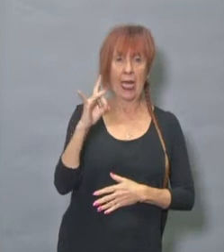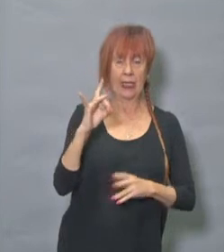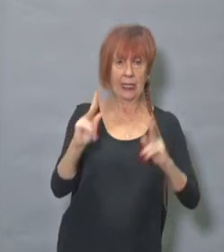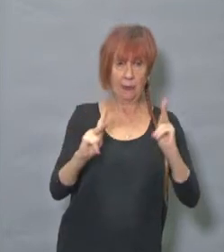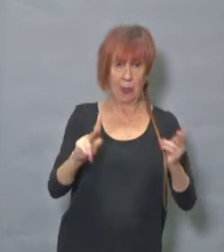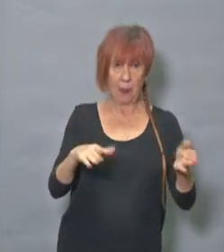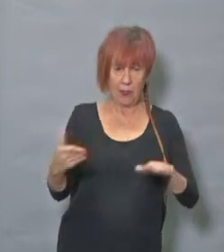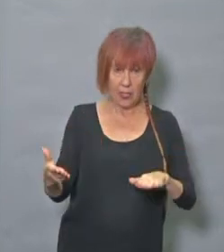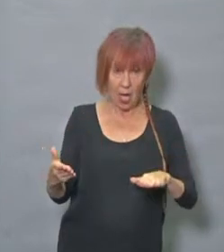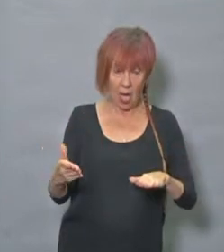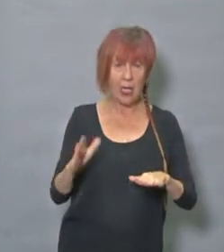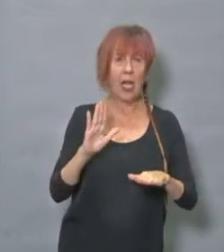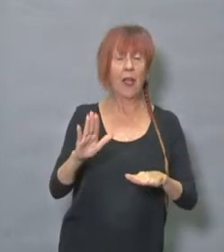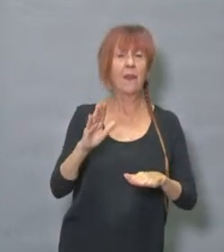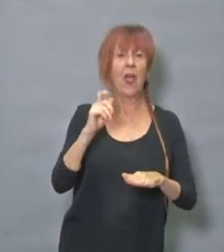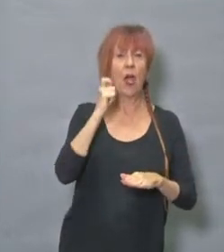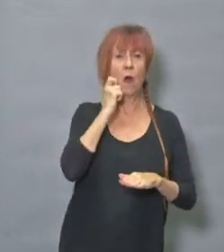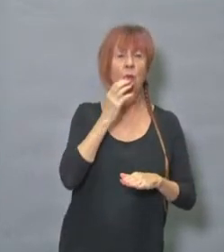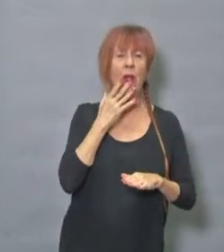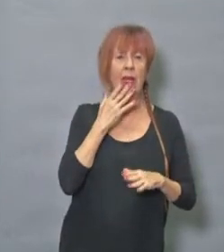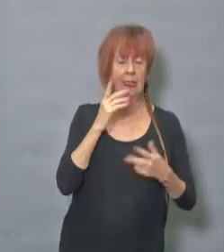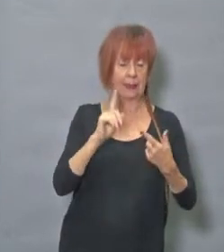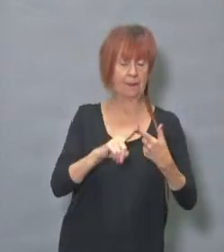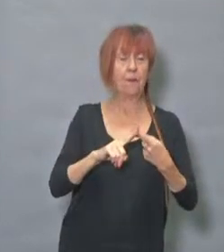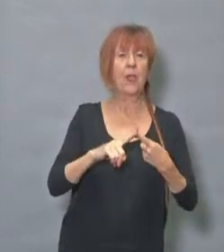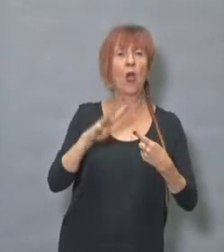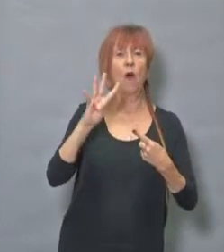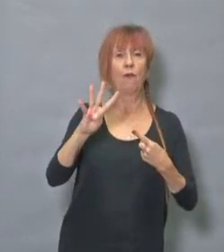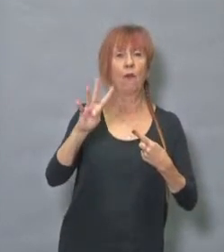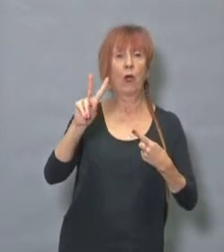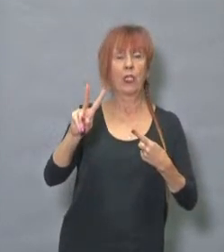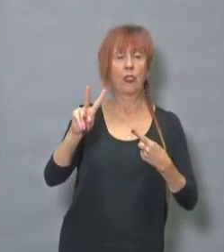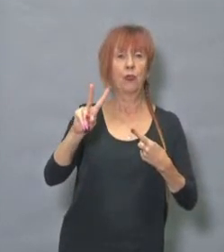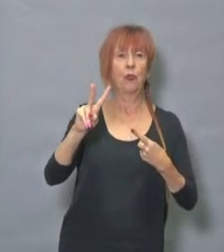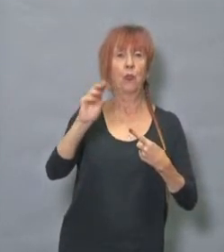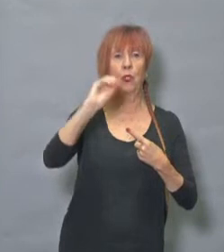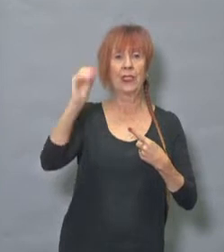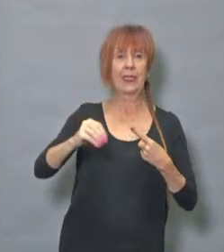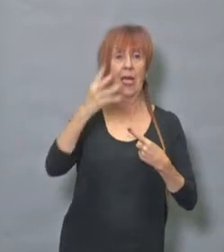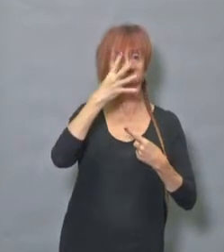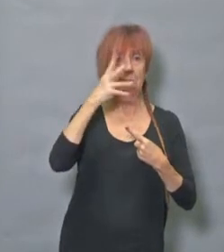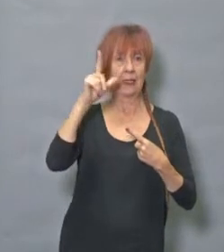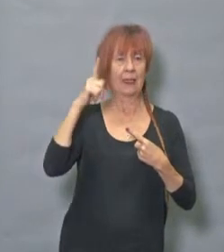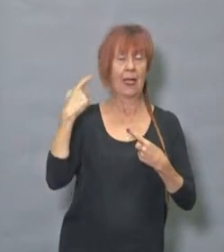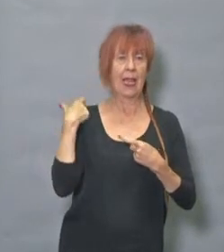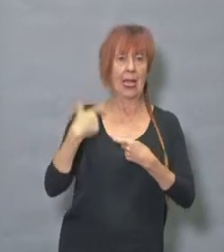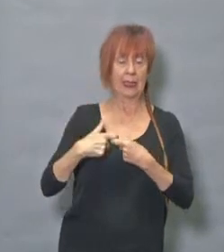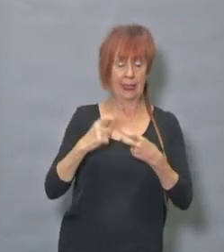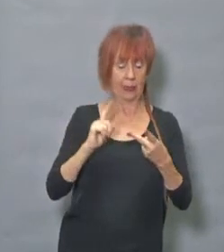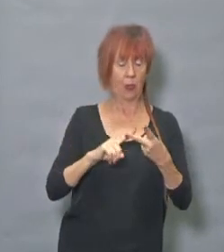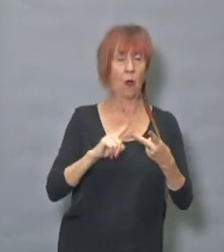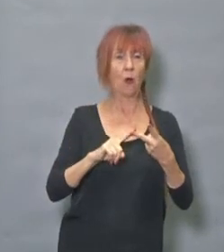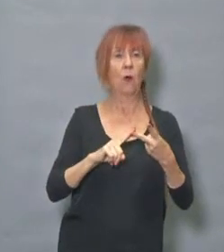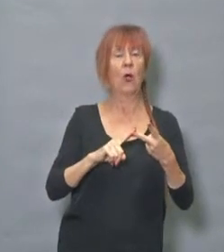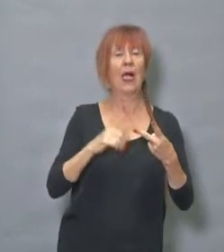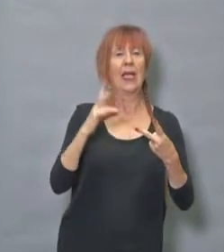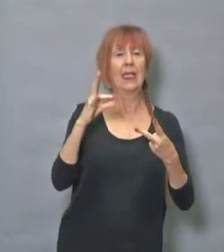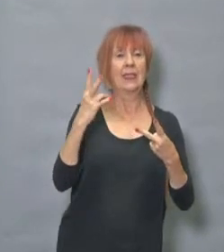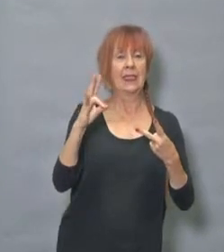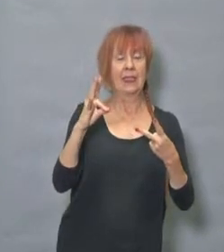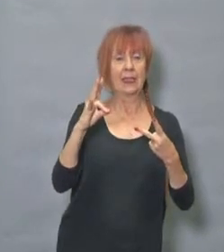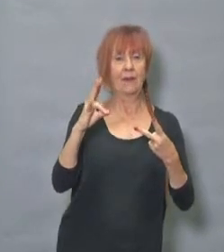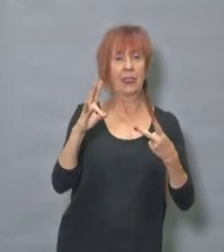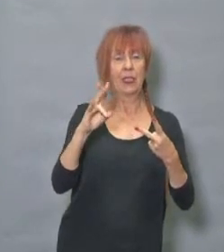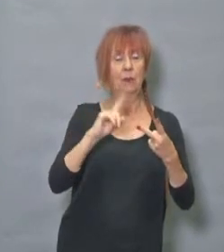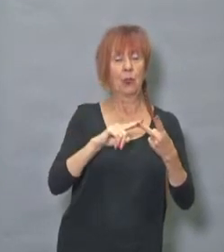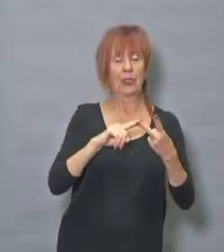ethnicity has been identified, 42% are Latino Latinx, 29% are white, 17%